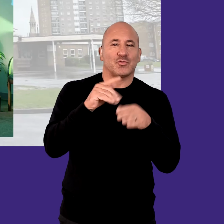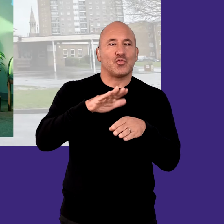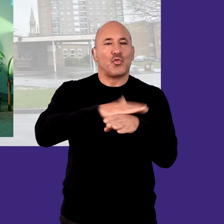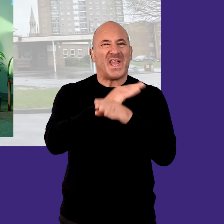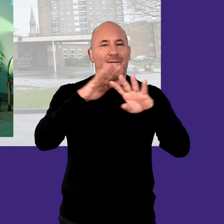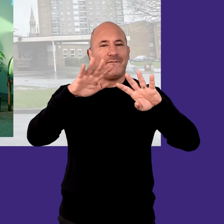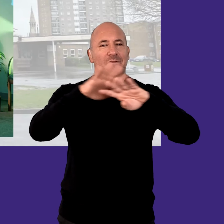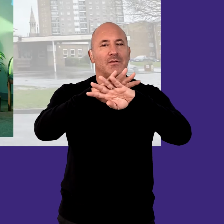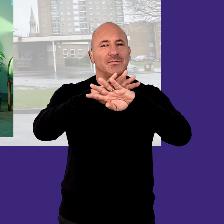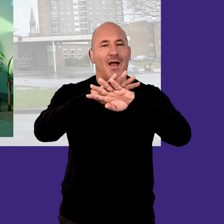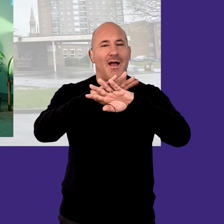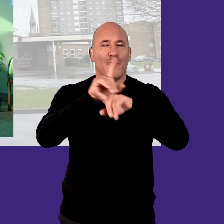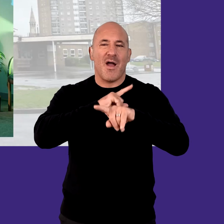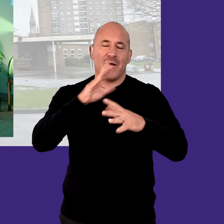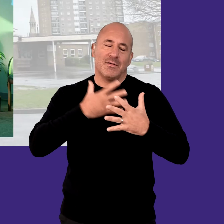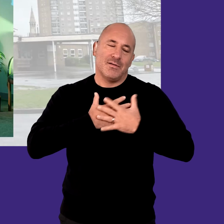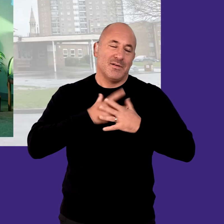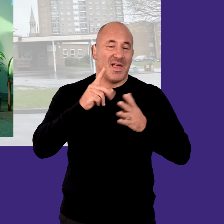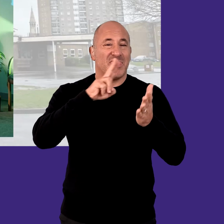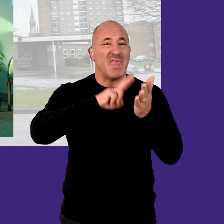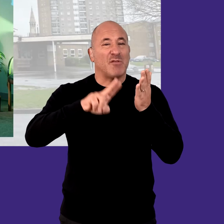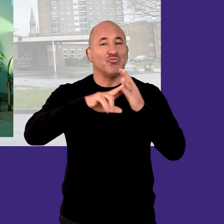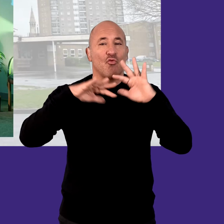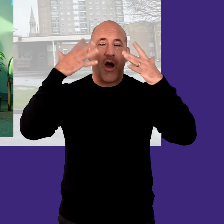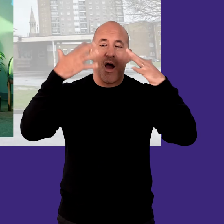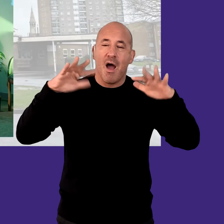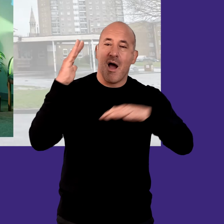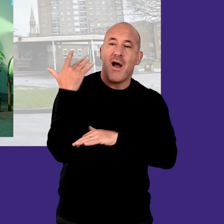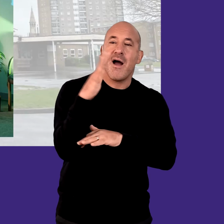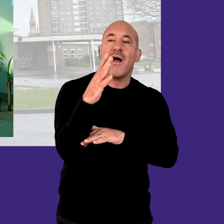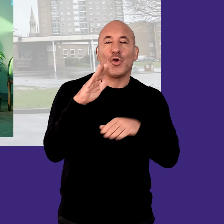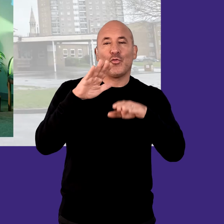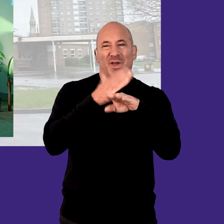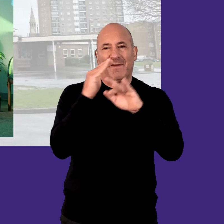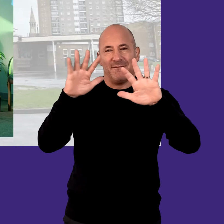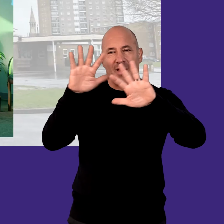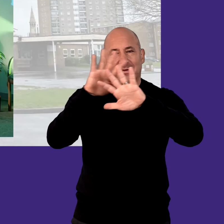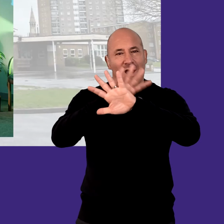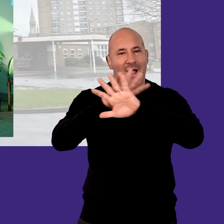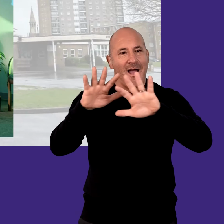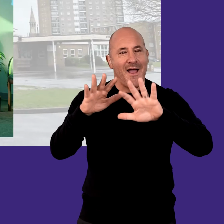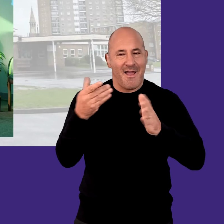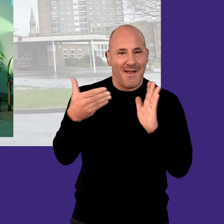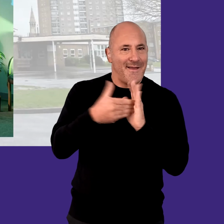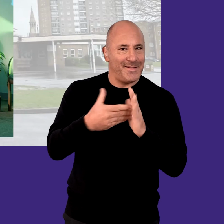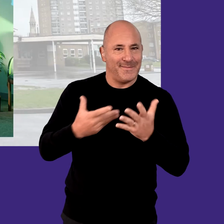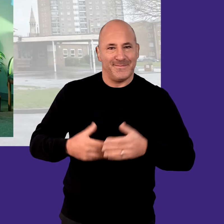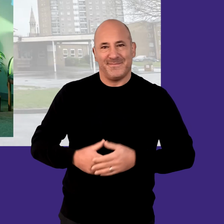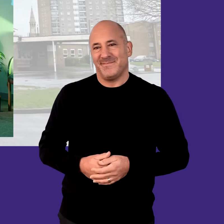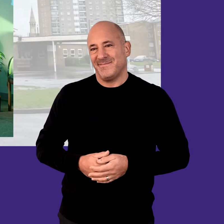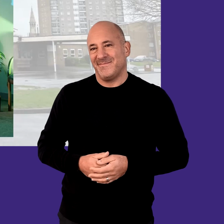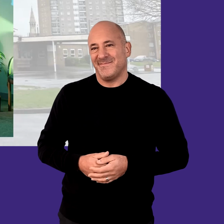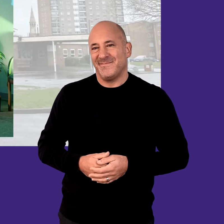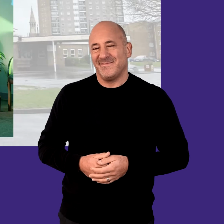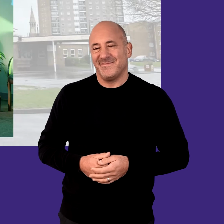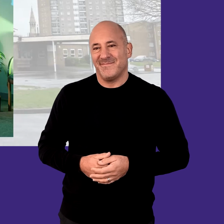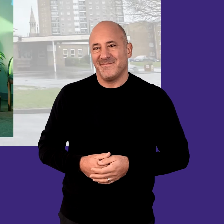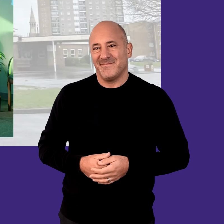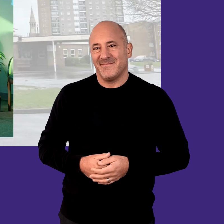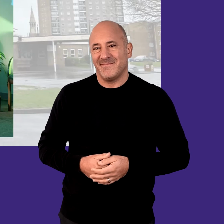finding plants that he could curate in his photograph, and obviously adding a green filter to his photograph to represent his love